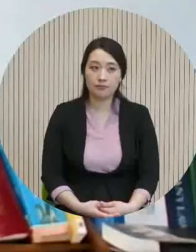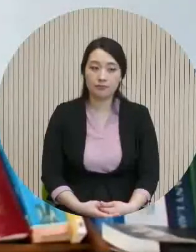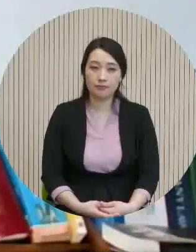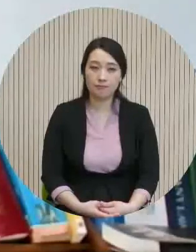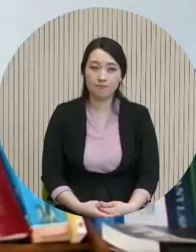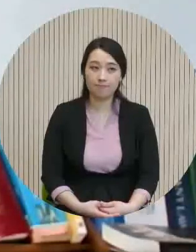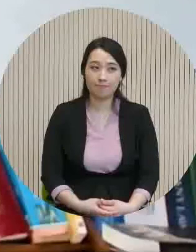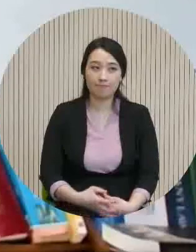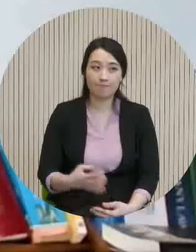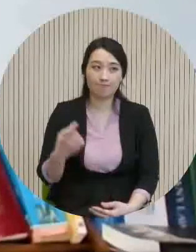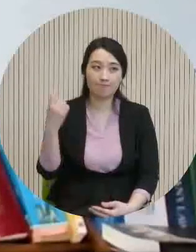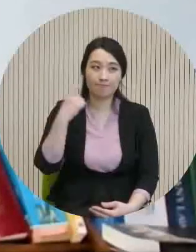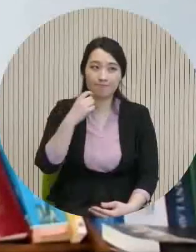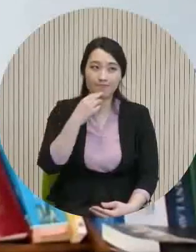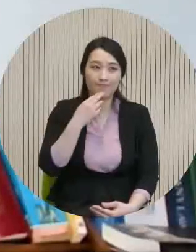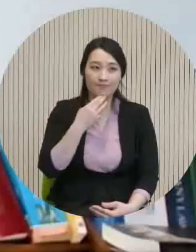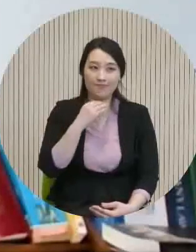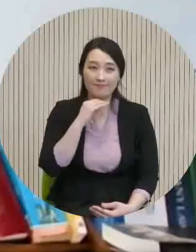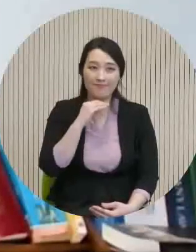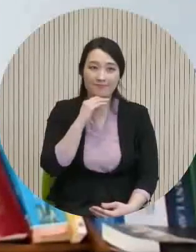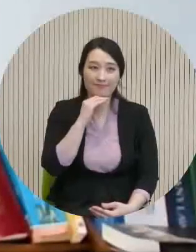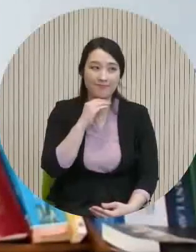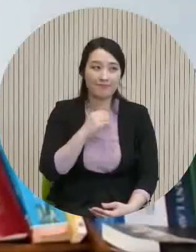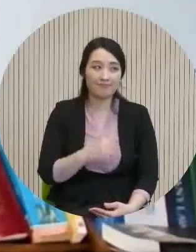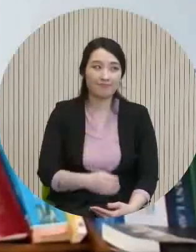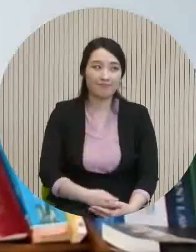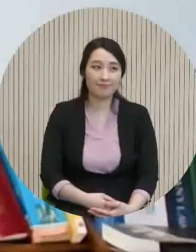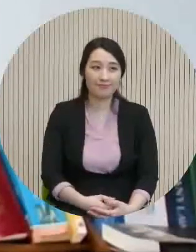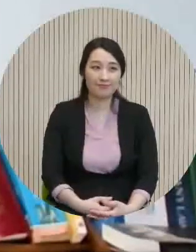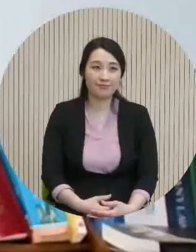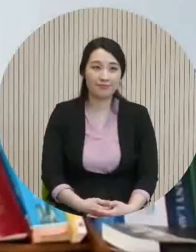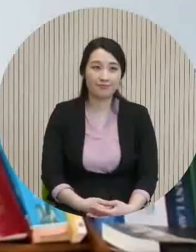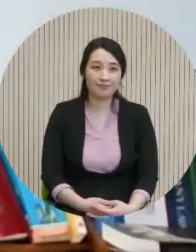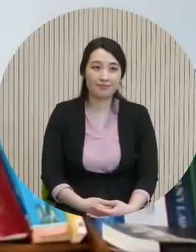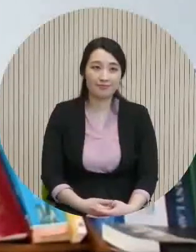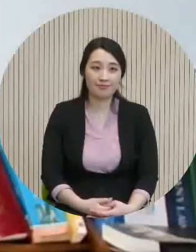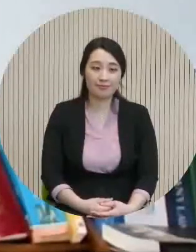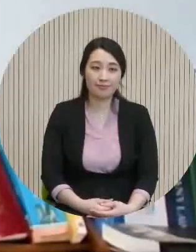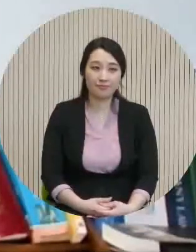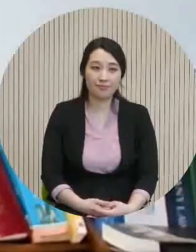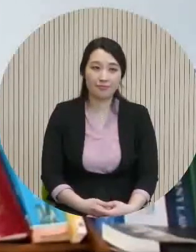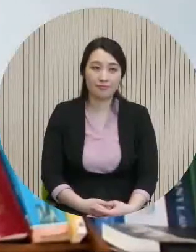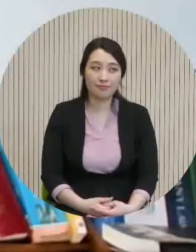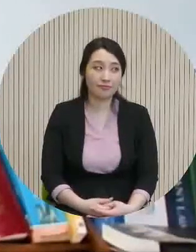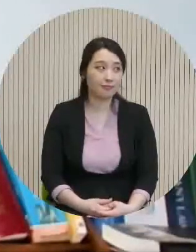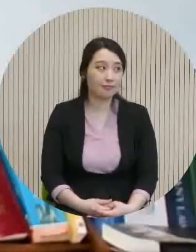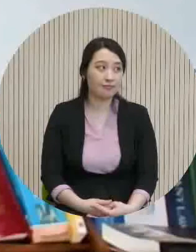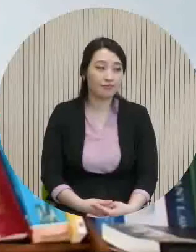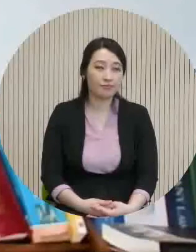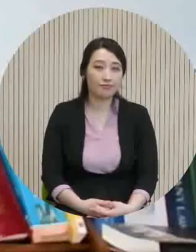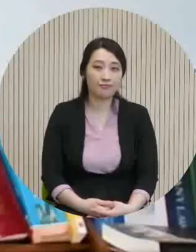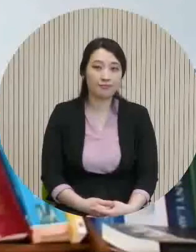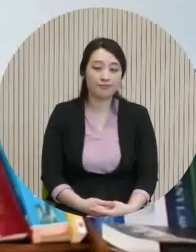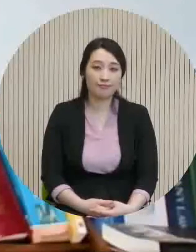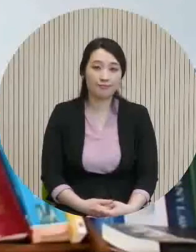about the promotion of copyrights protection that has been driven by